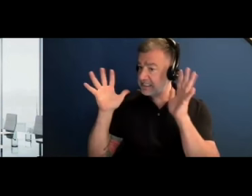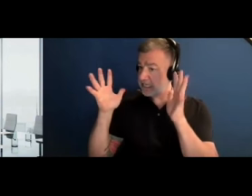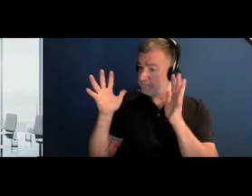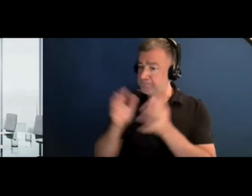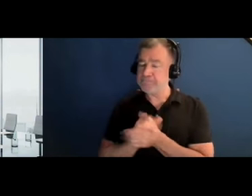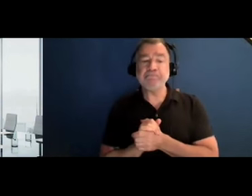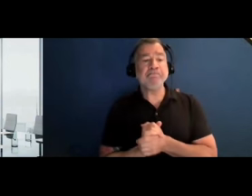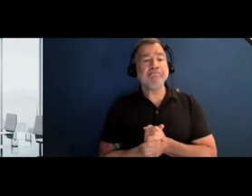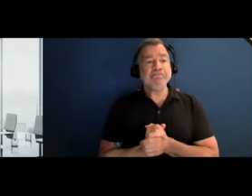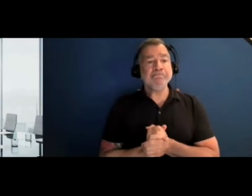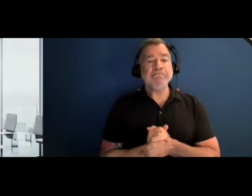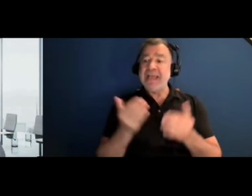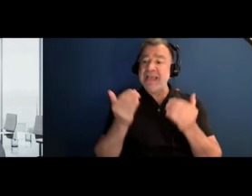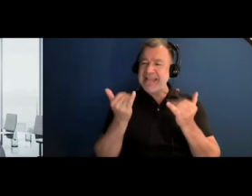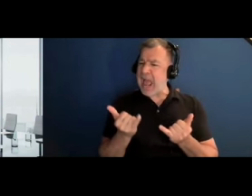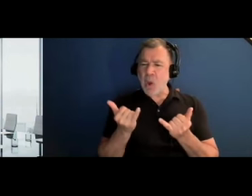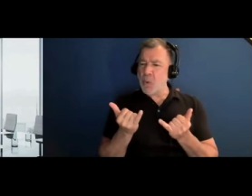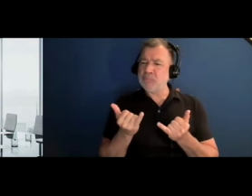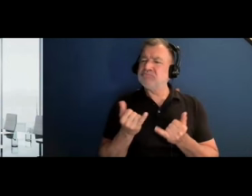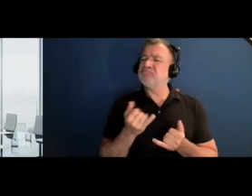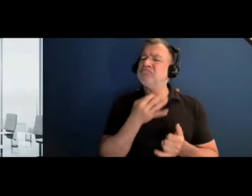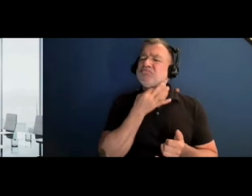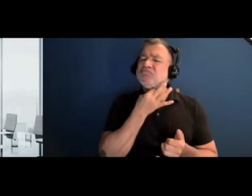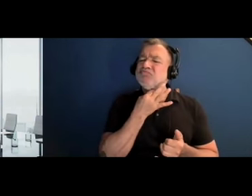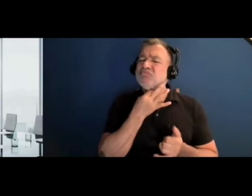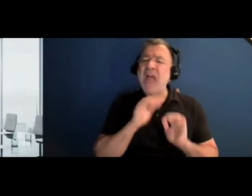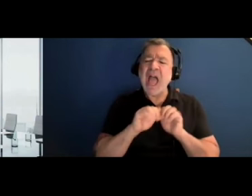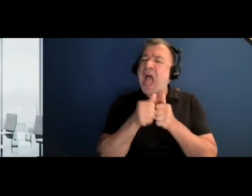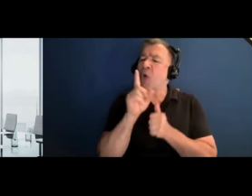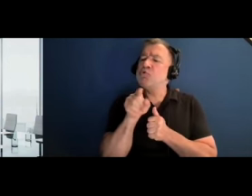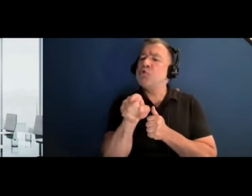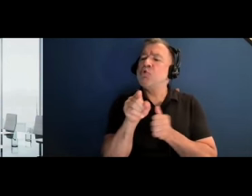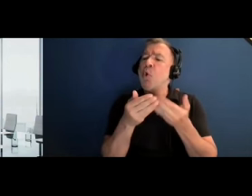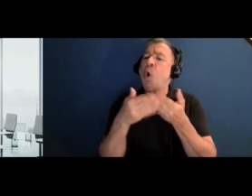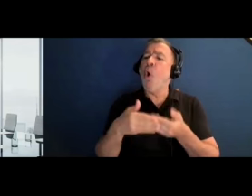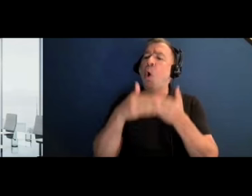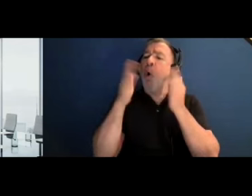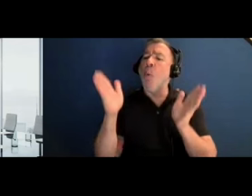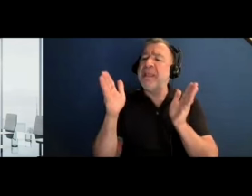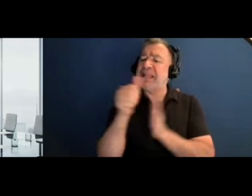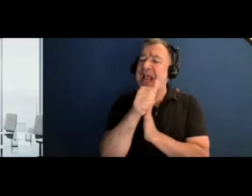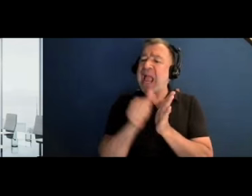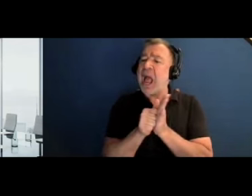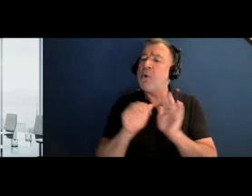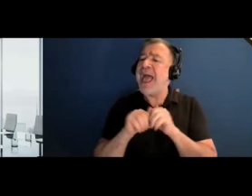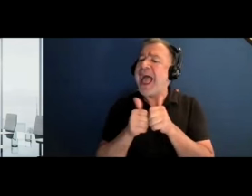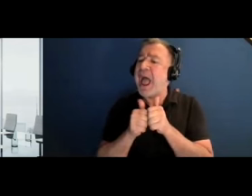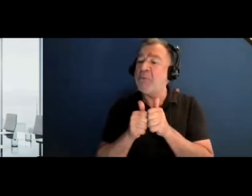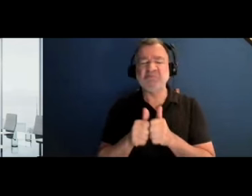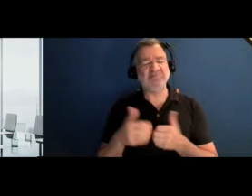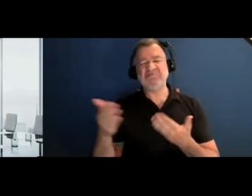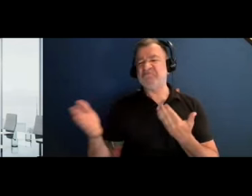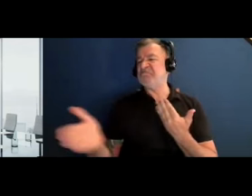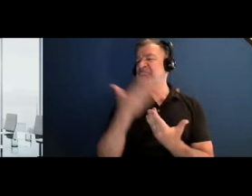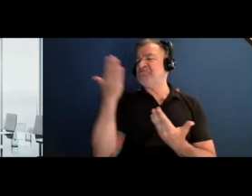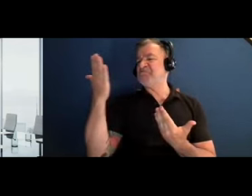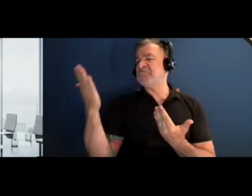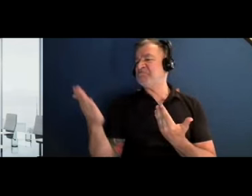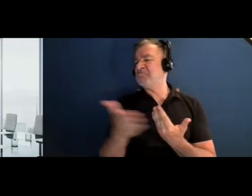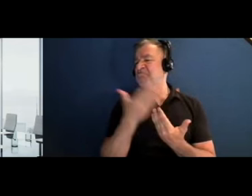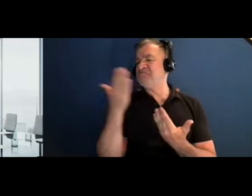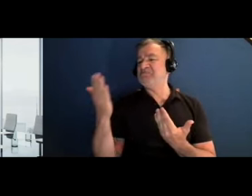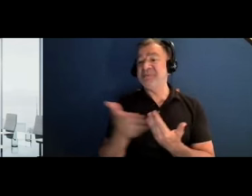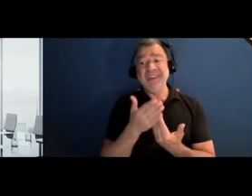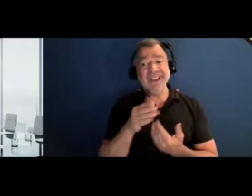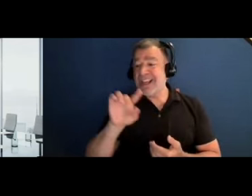All right, so let's begin. How do we actually open an account? So opening an account is quick and easy. And once you know